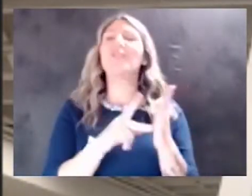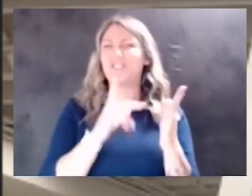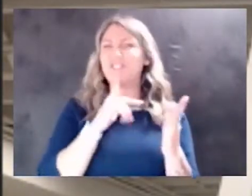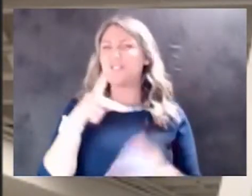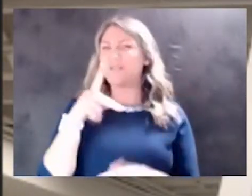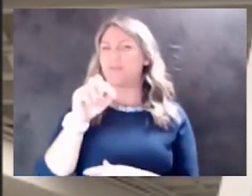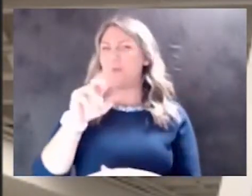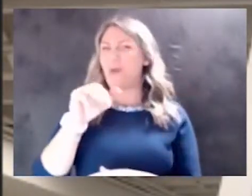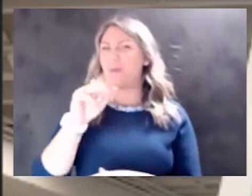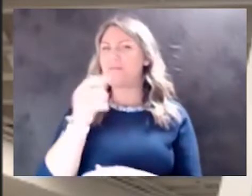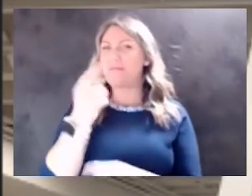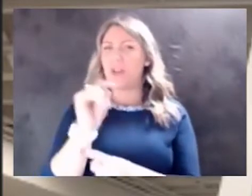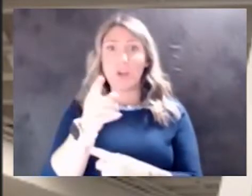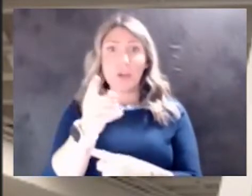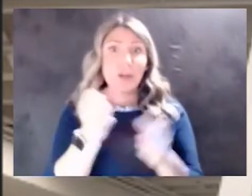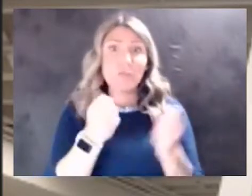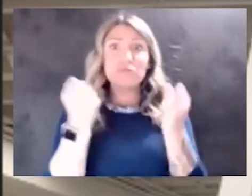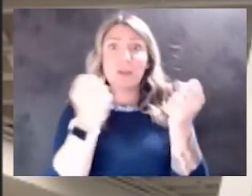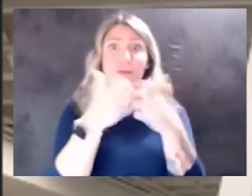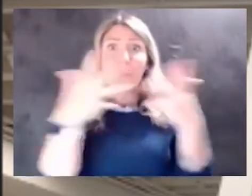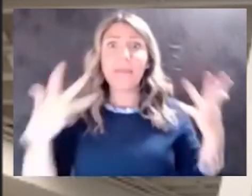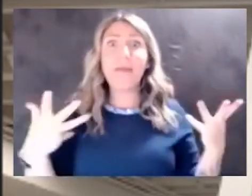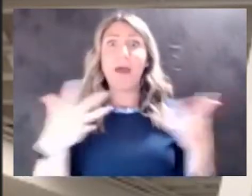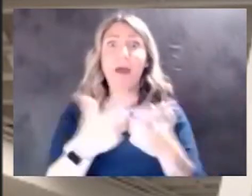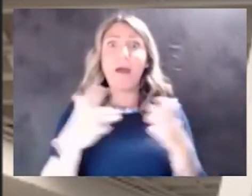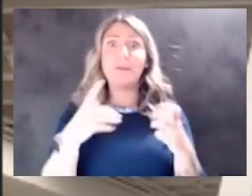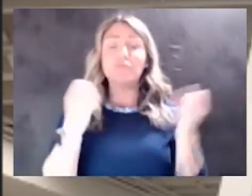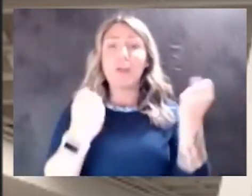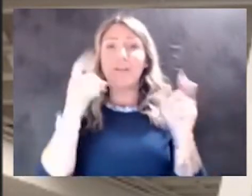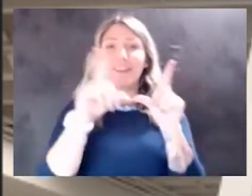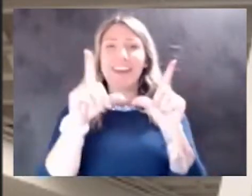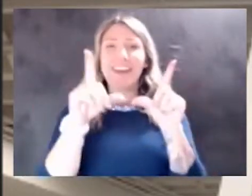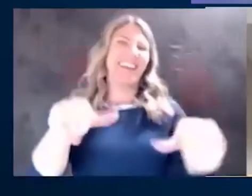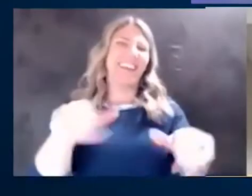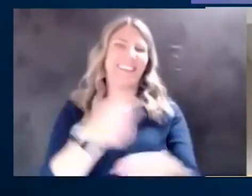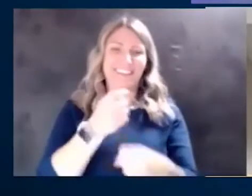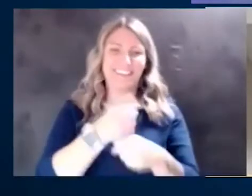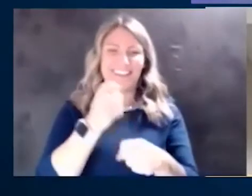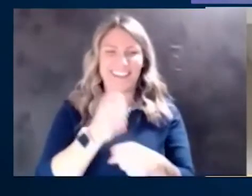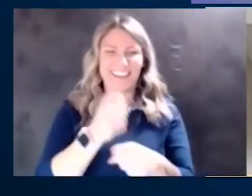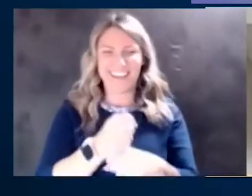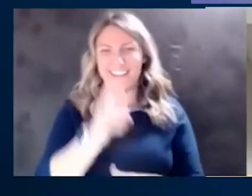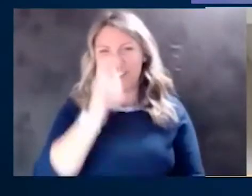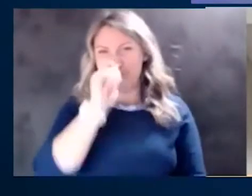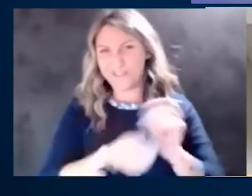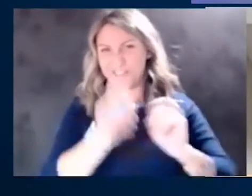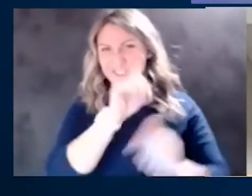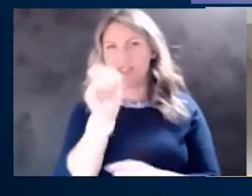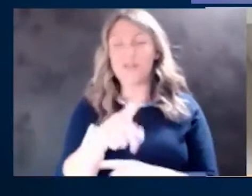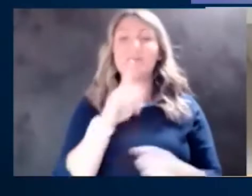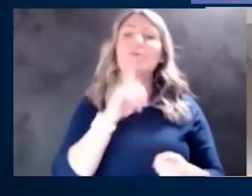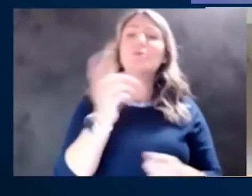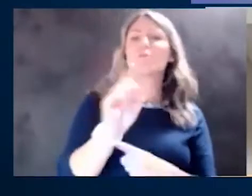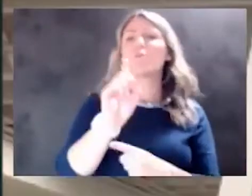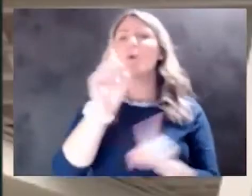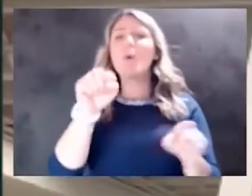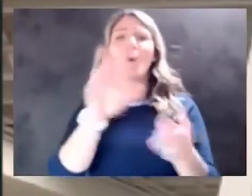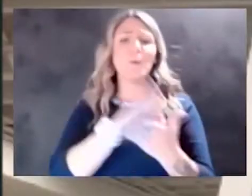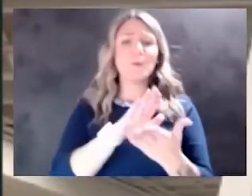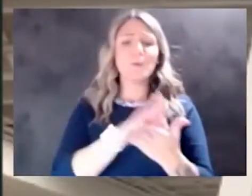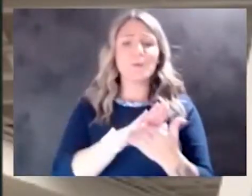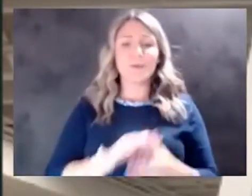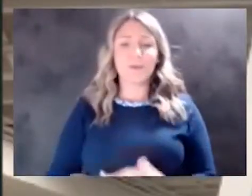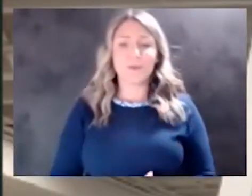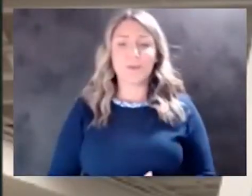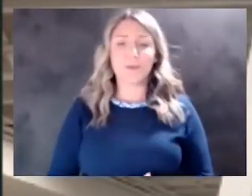without a permit? Is that what's going on? Not that you have to tell your true confessions here. Okay, so where do you go to school, Dylan? I go to the